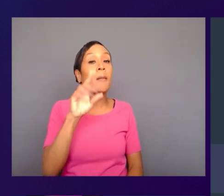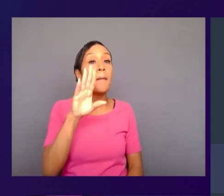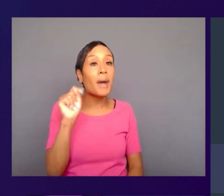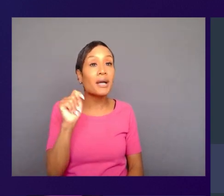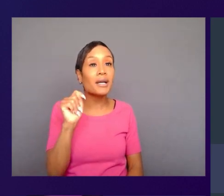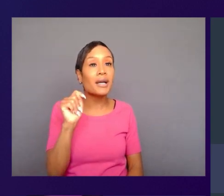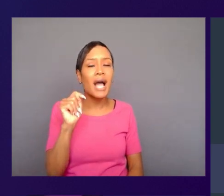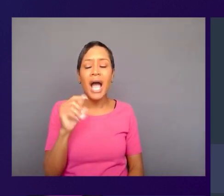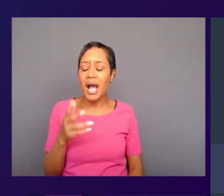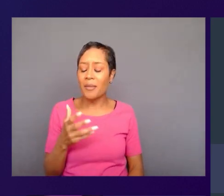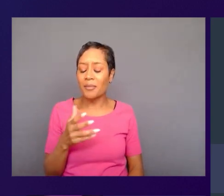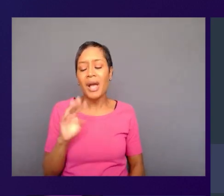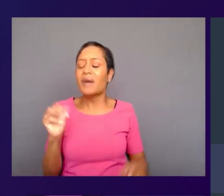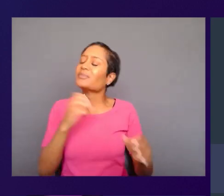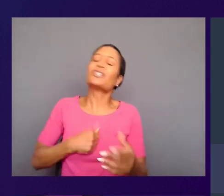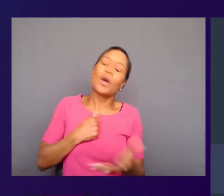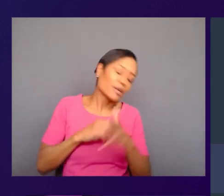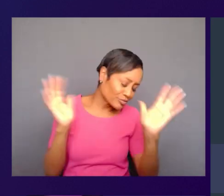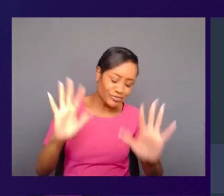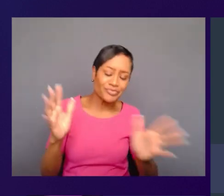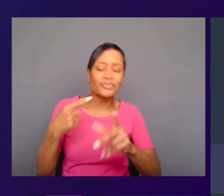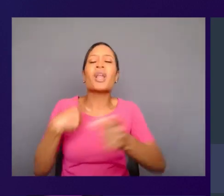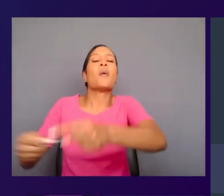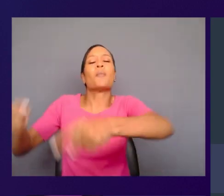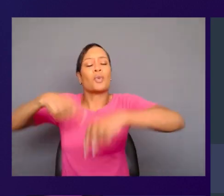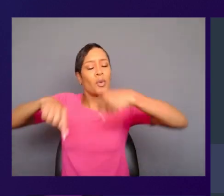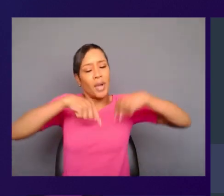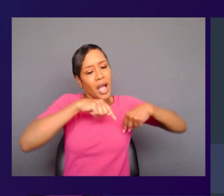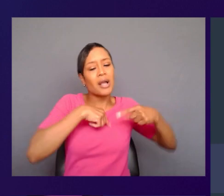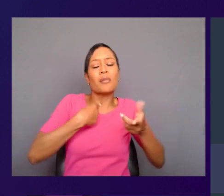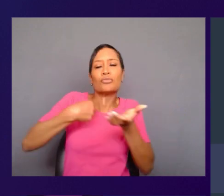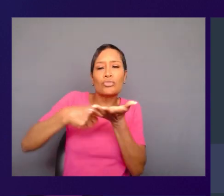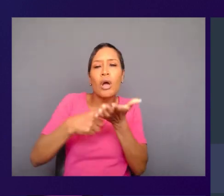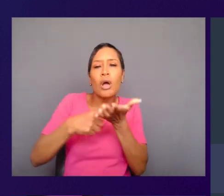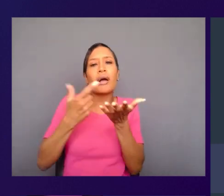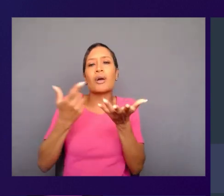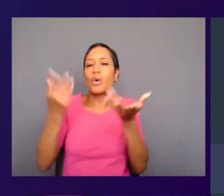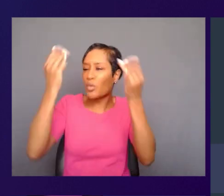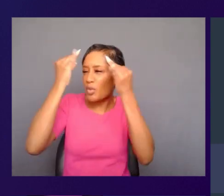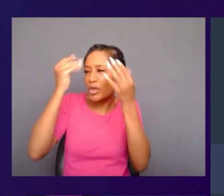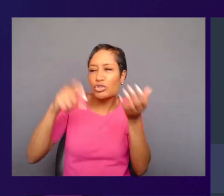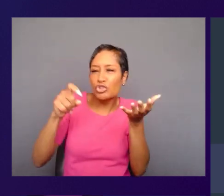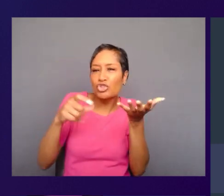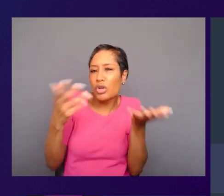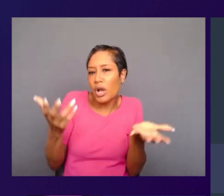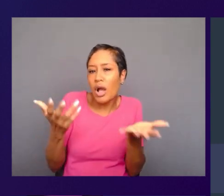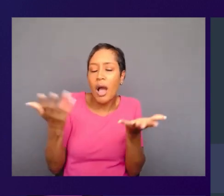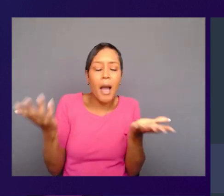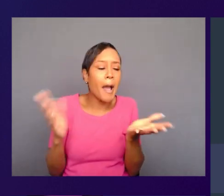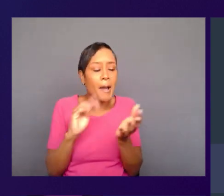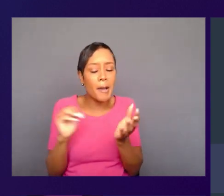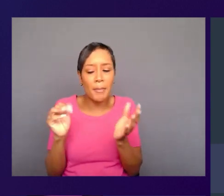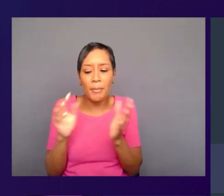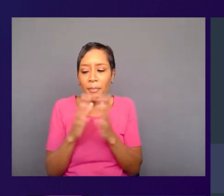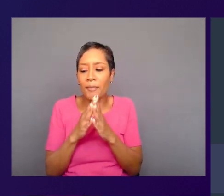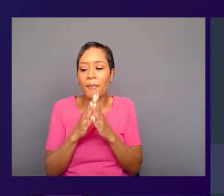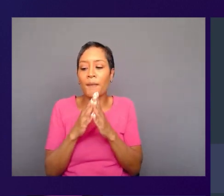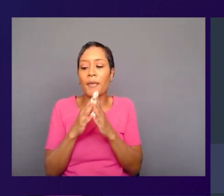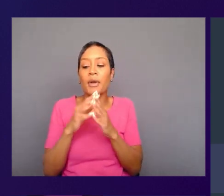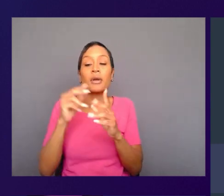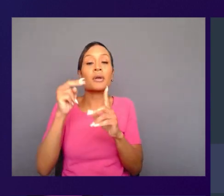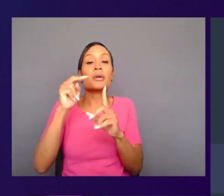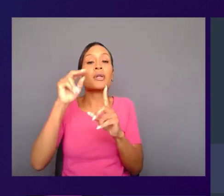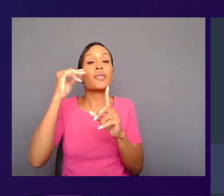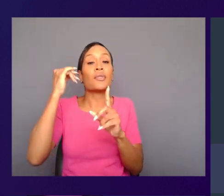Sorry, I guess I should jump back and talk about, hey, like how should we think about this? The context of your workload is going to be